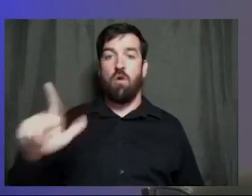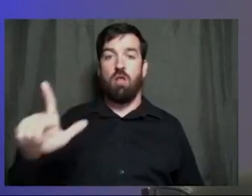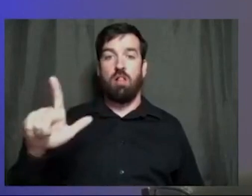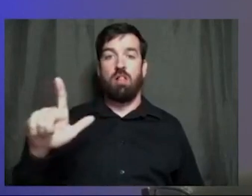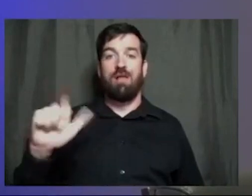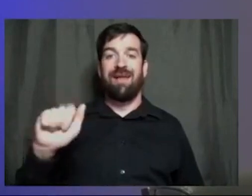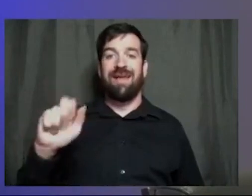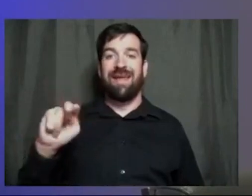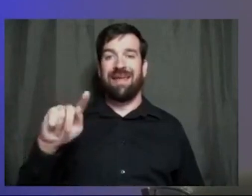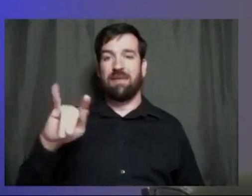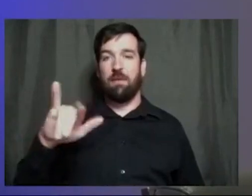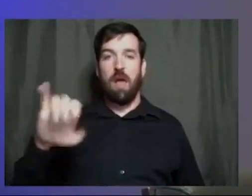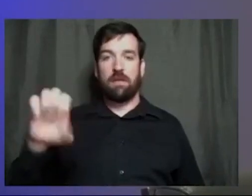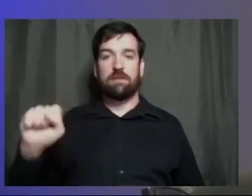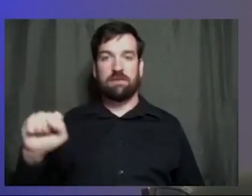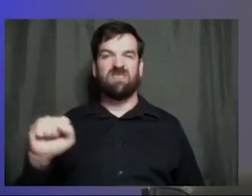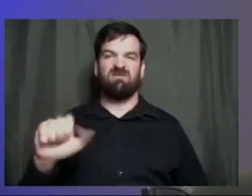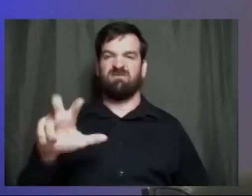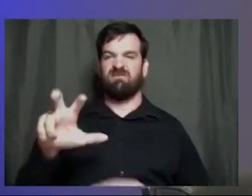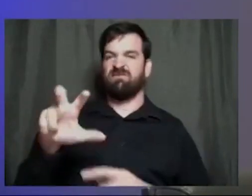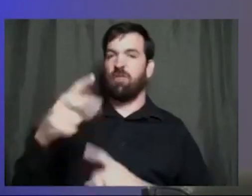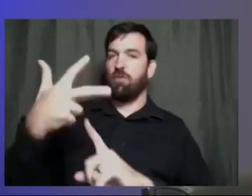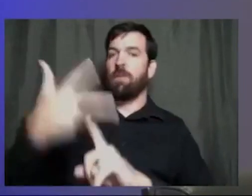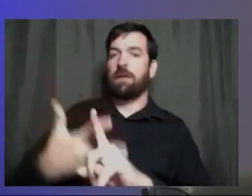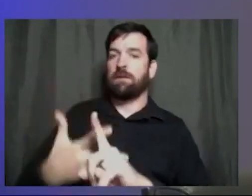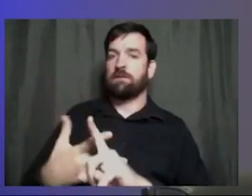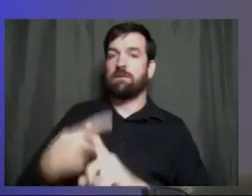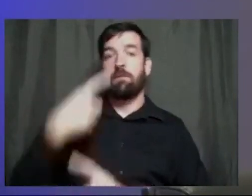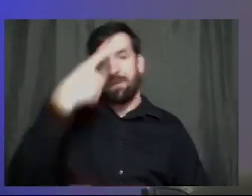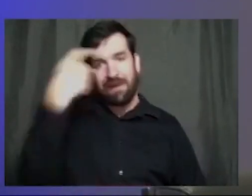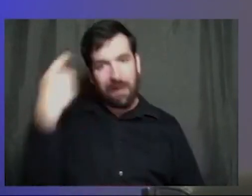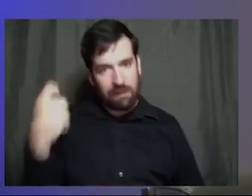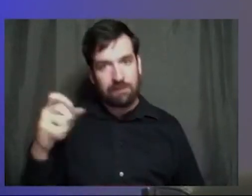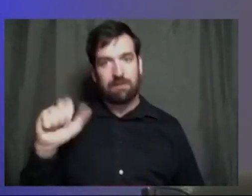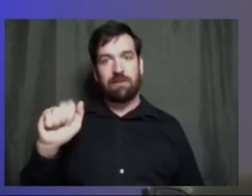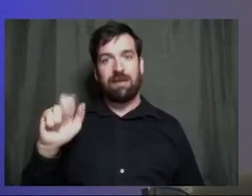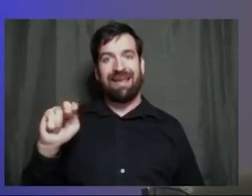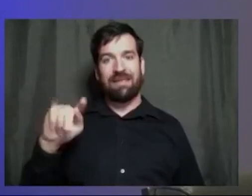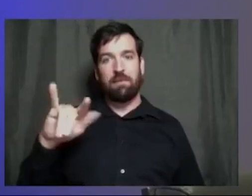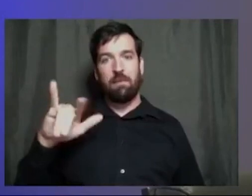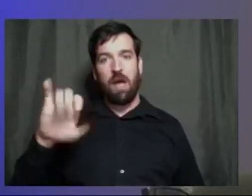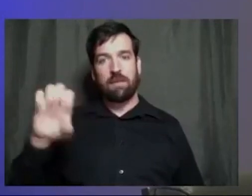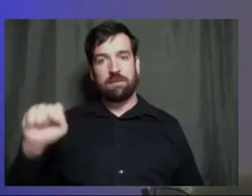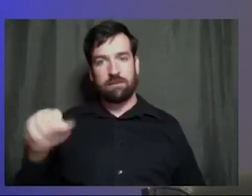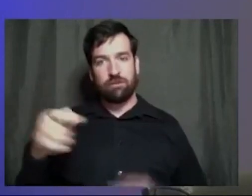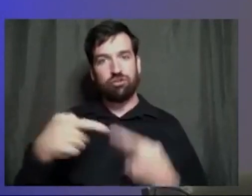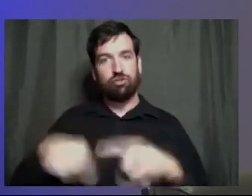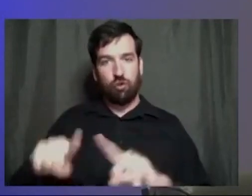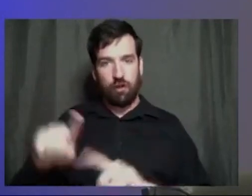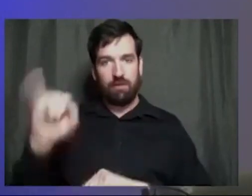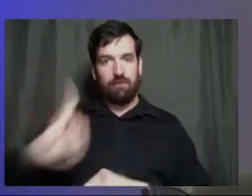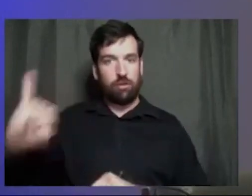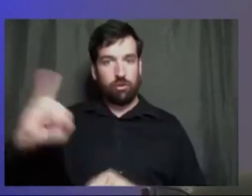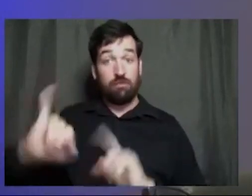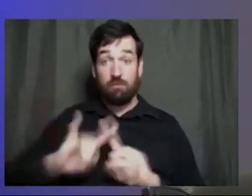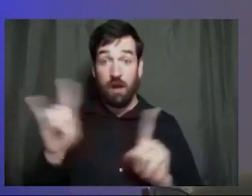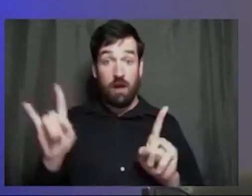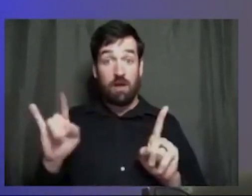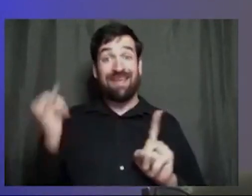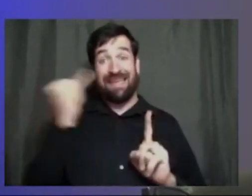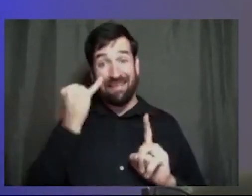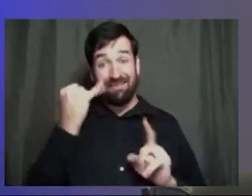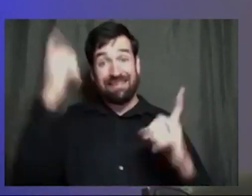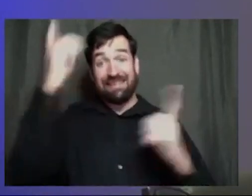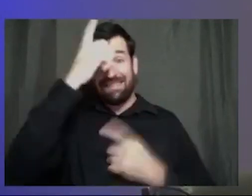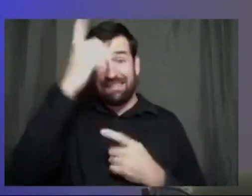months later, get the vaccine because you're getting antibodies during the infection. But if you've had disease and you didn't get